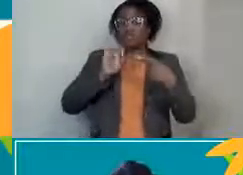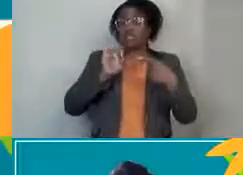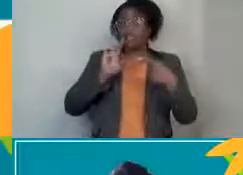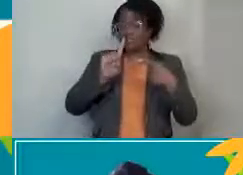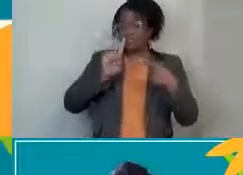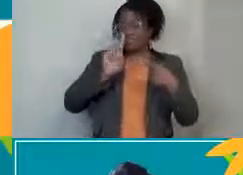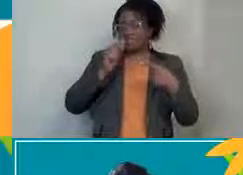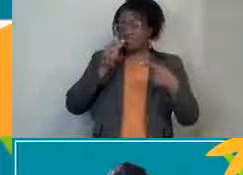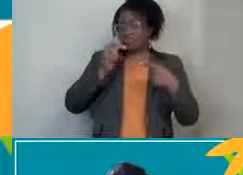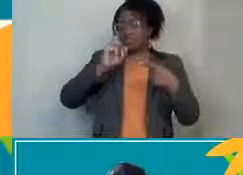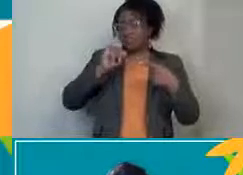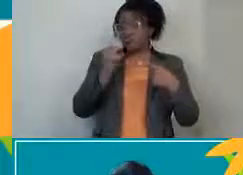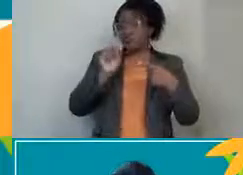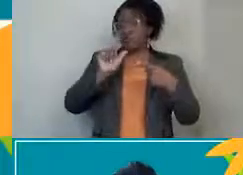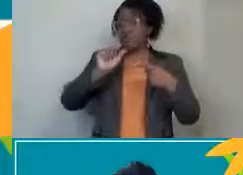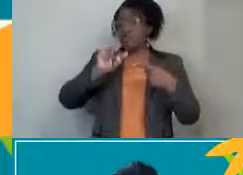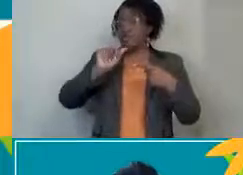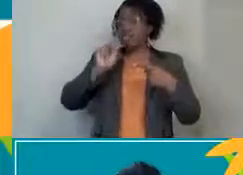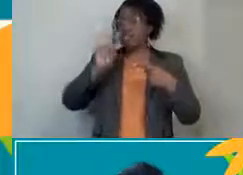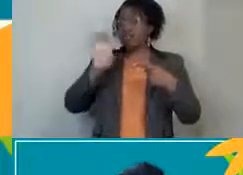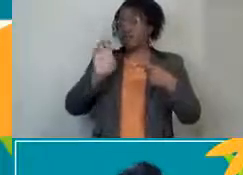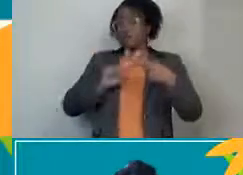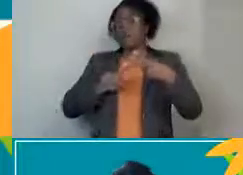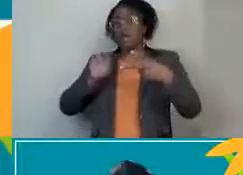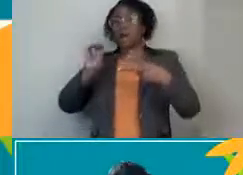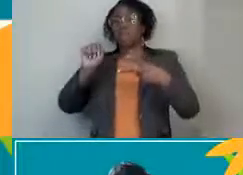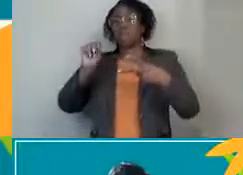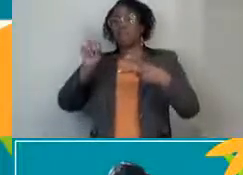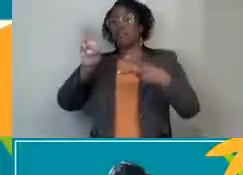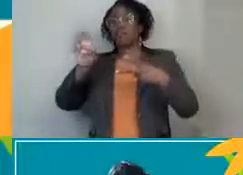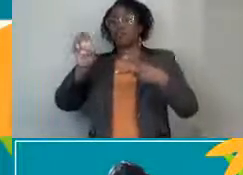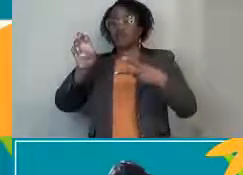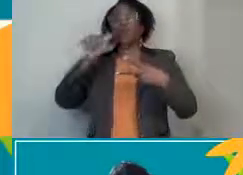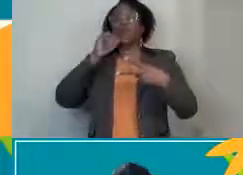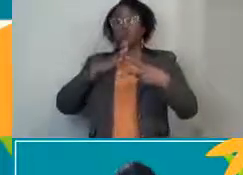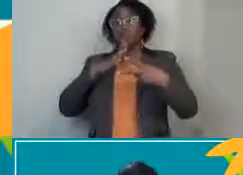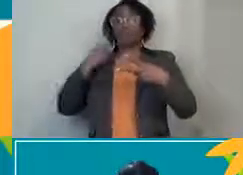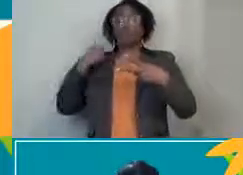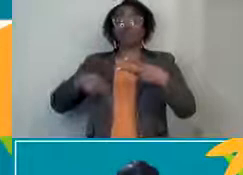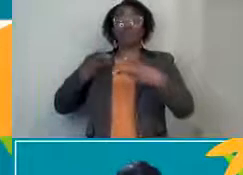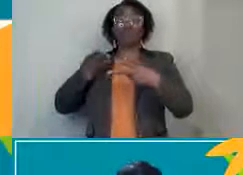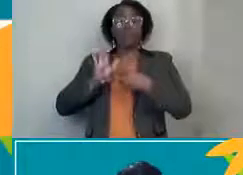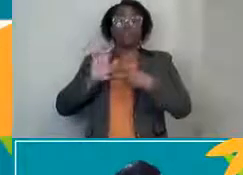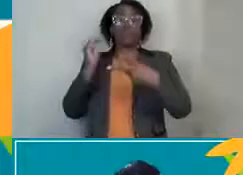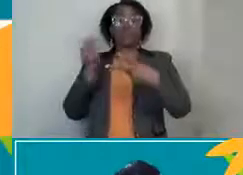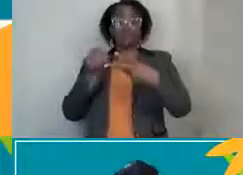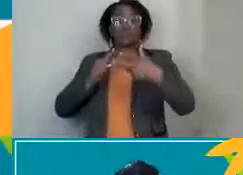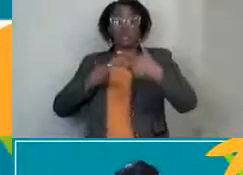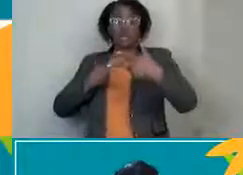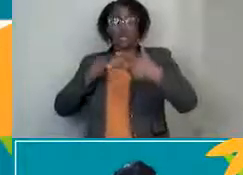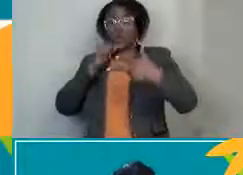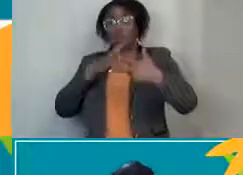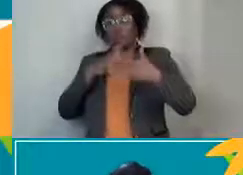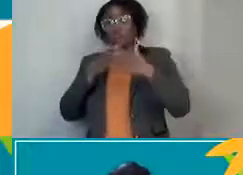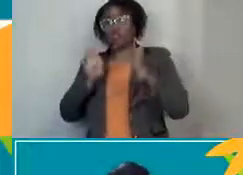the hosts for today's teaching, Madre, an international women's human rights organization, and Women Cross DMZ, a